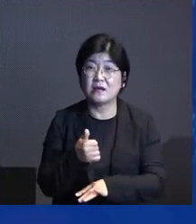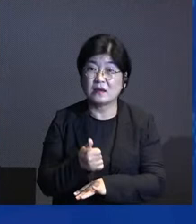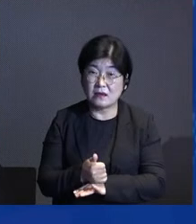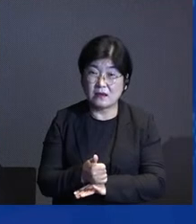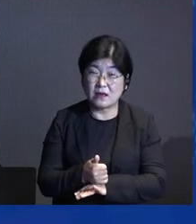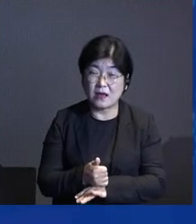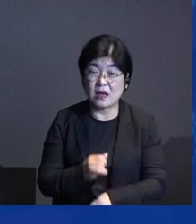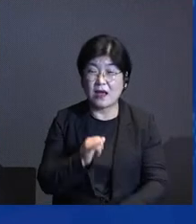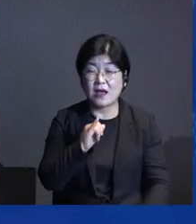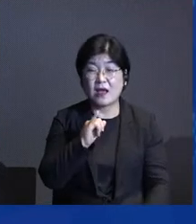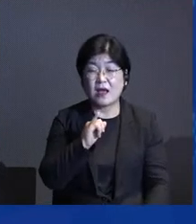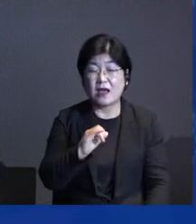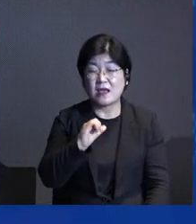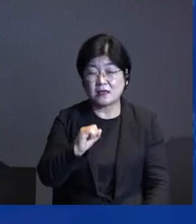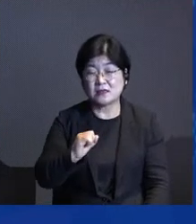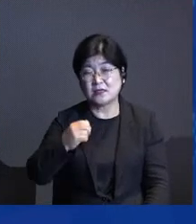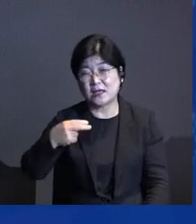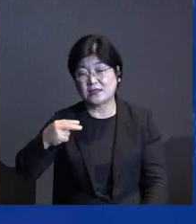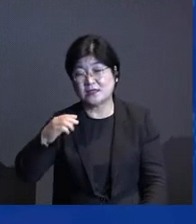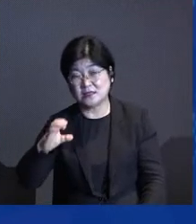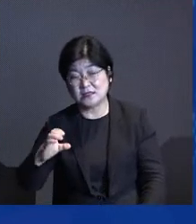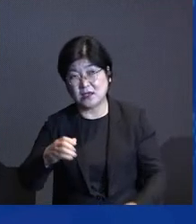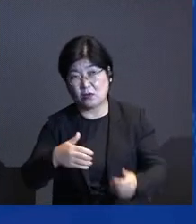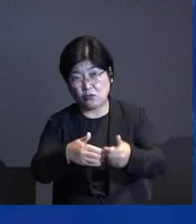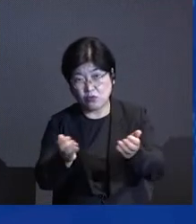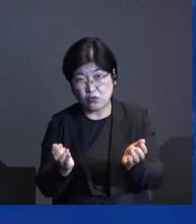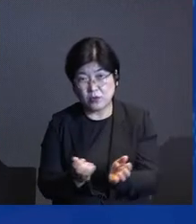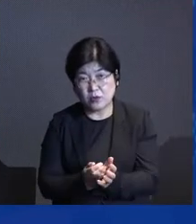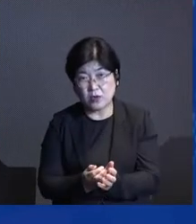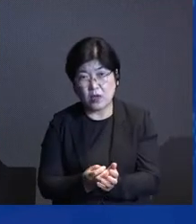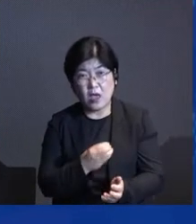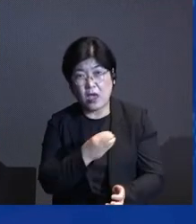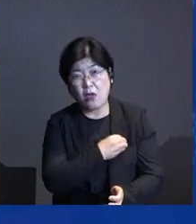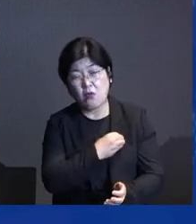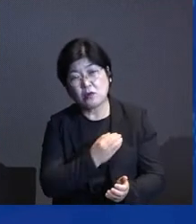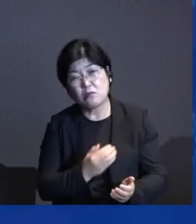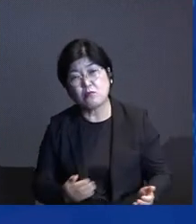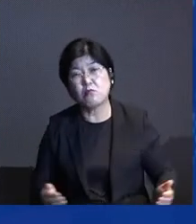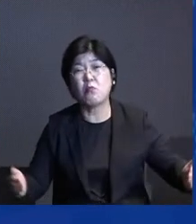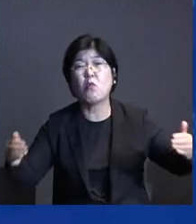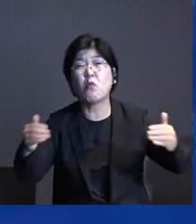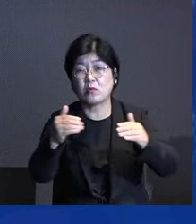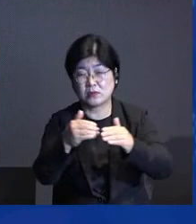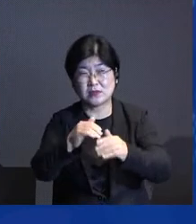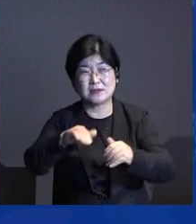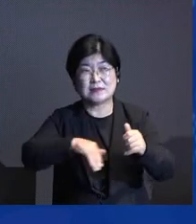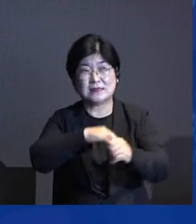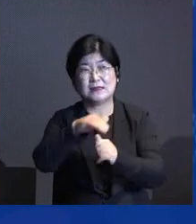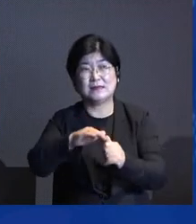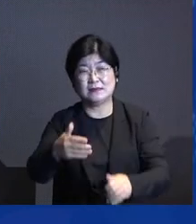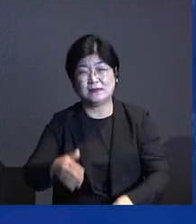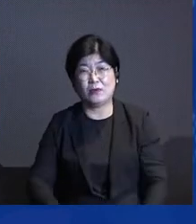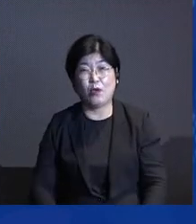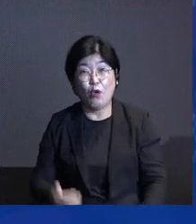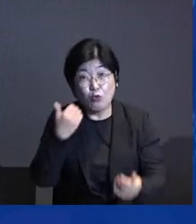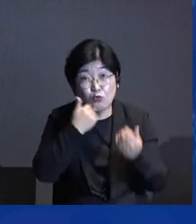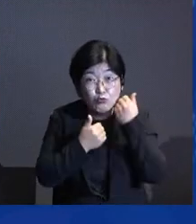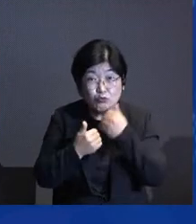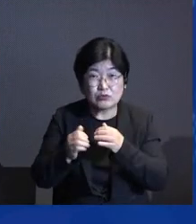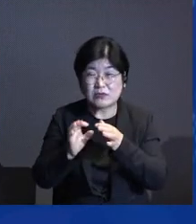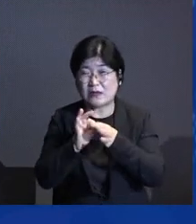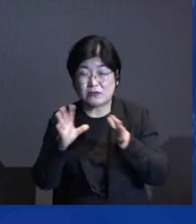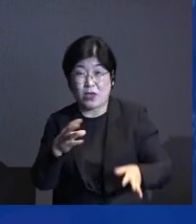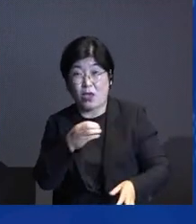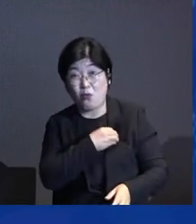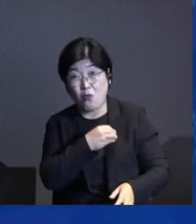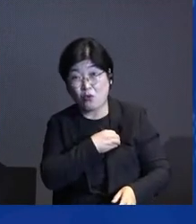the club's membership is highly inclusive, and anyone can be a member of the club, and it helps to